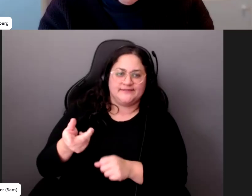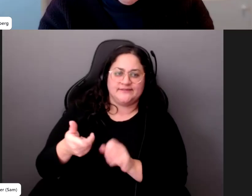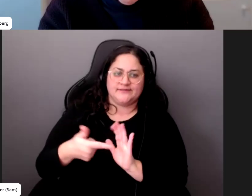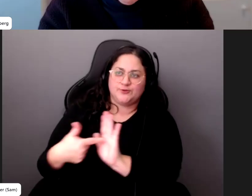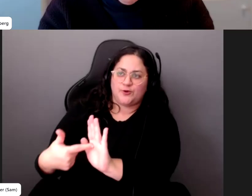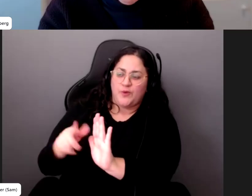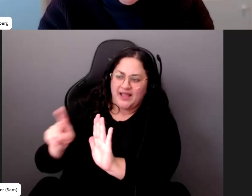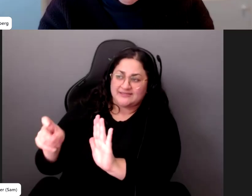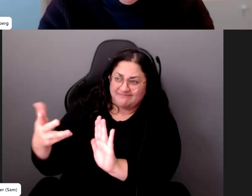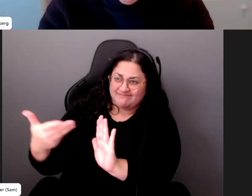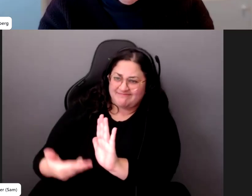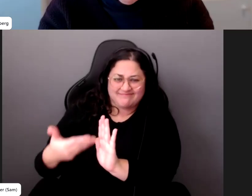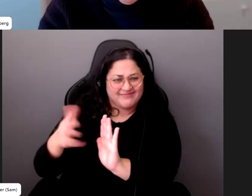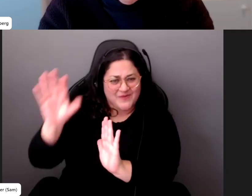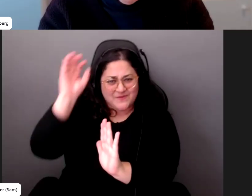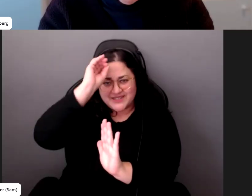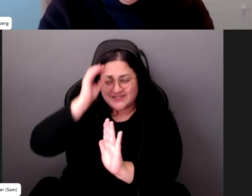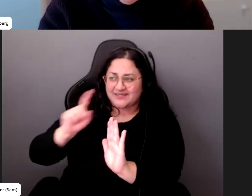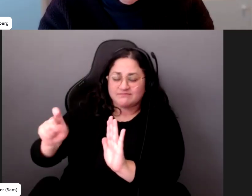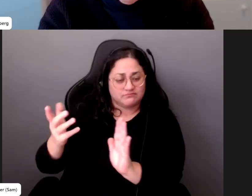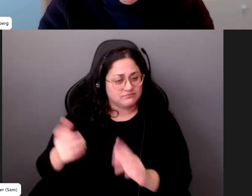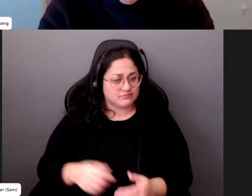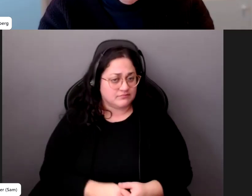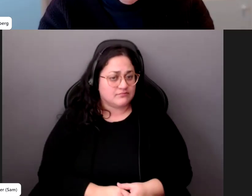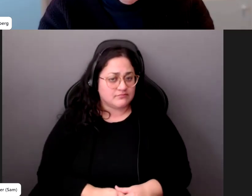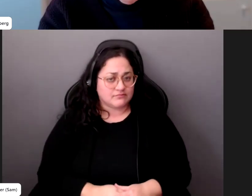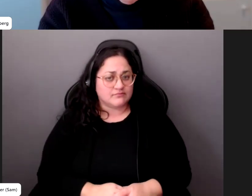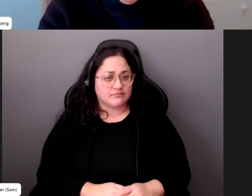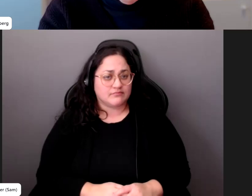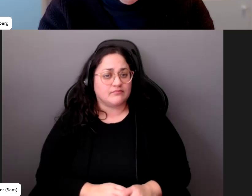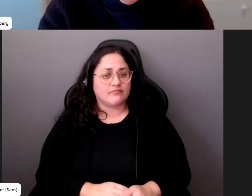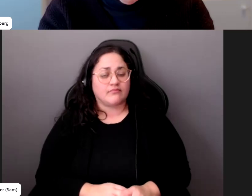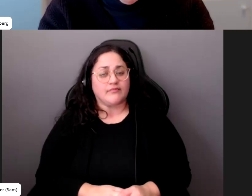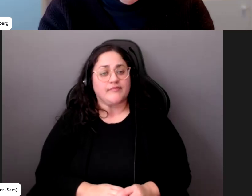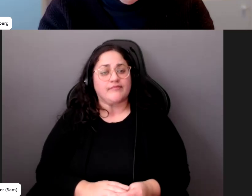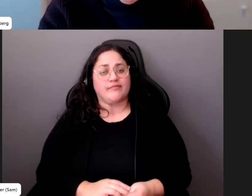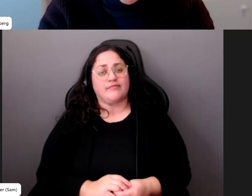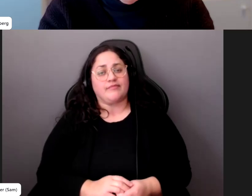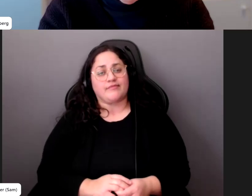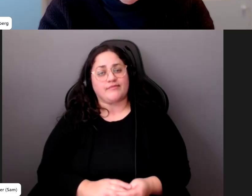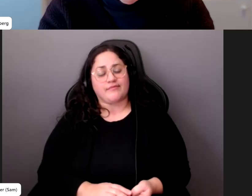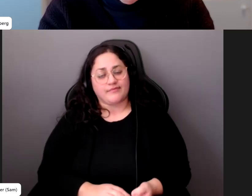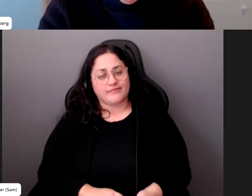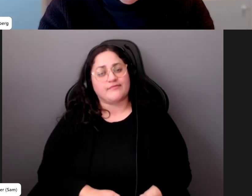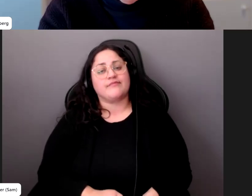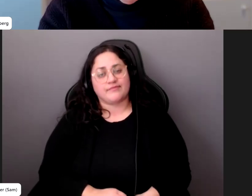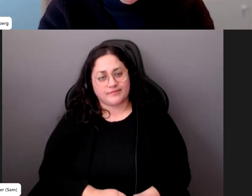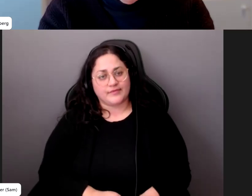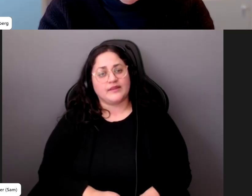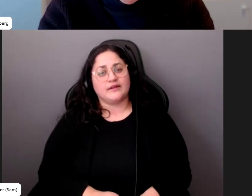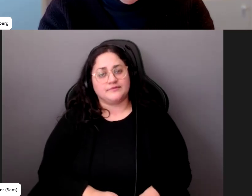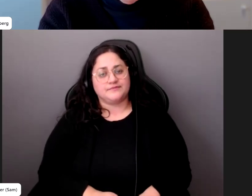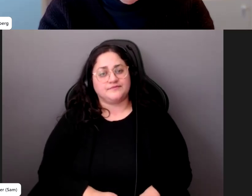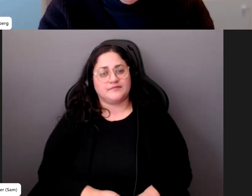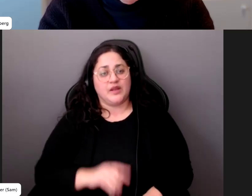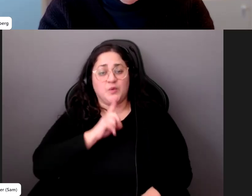really help you understand yourself if the message is a scam or not. If you feel it's a scam,